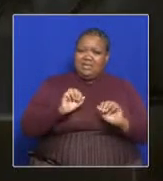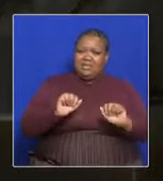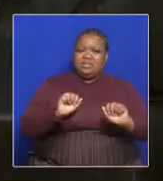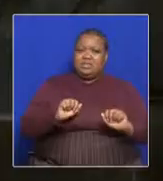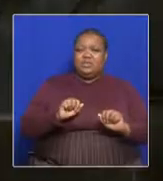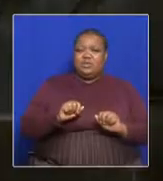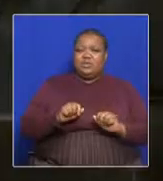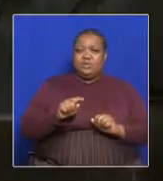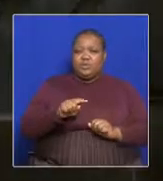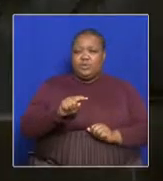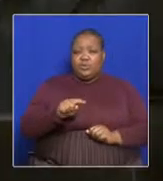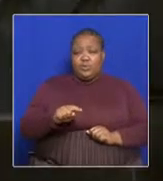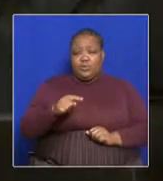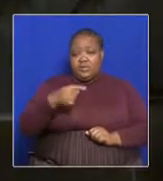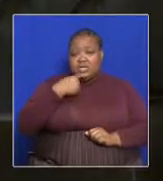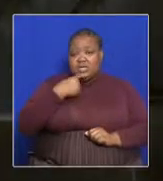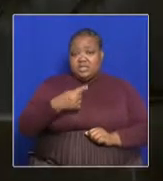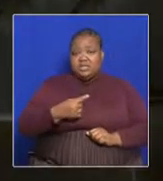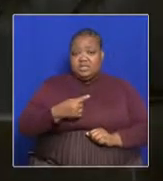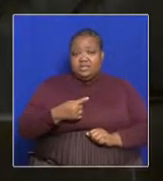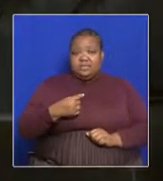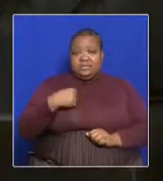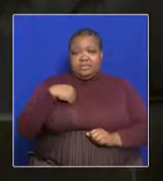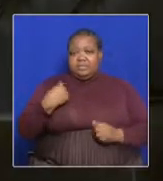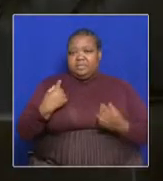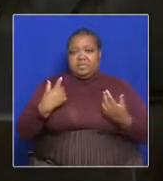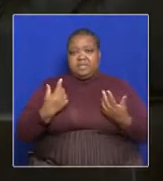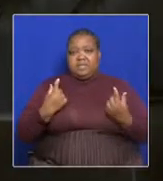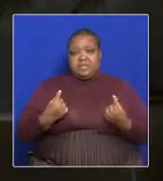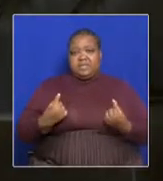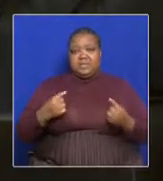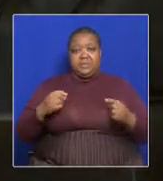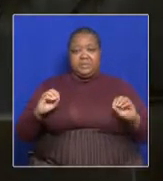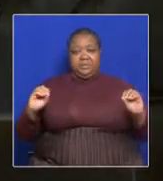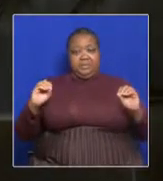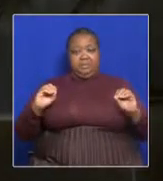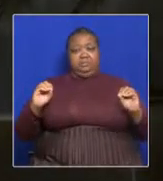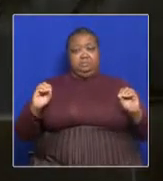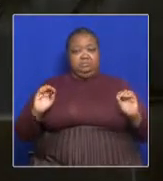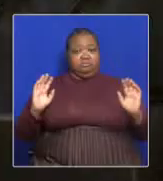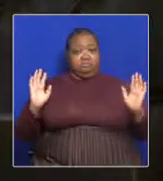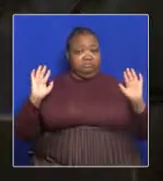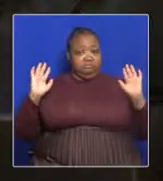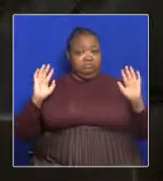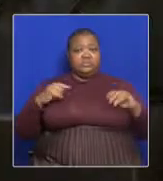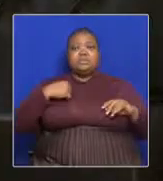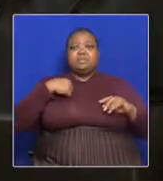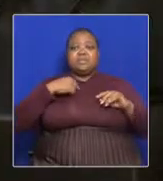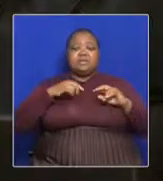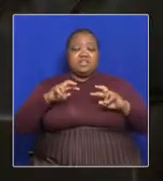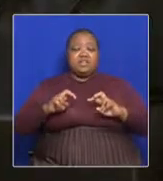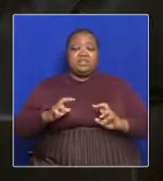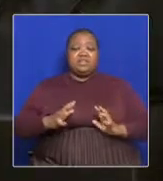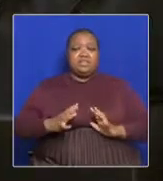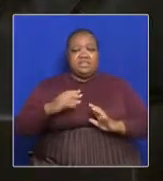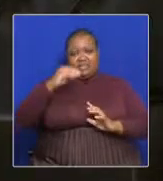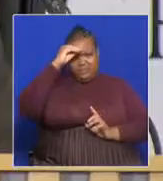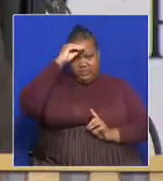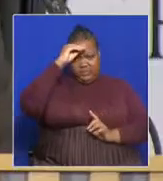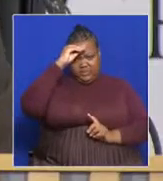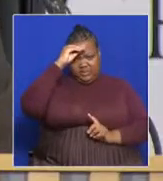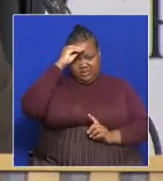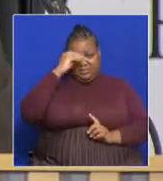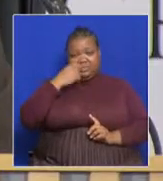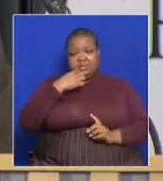say, I could do nothing about it, but I'm the investigating officer. Then I'm going to suggest to you